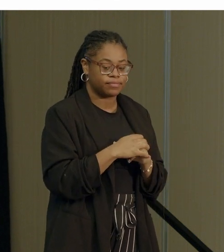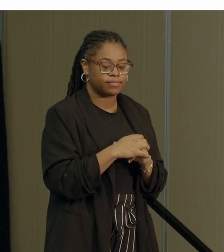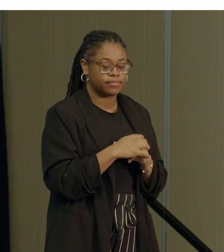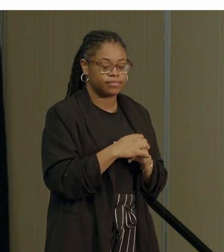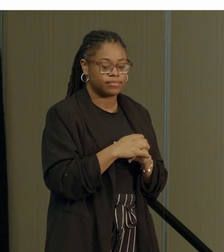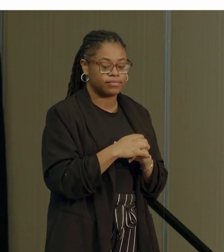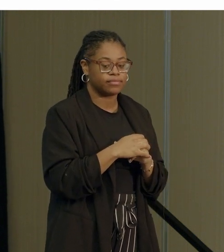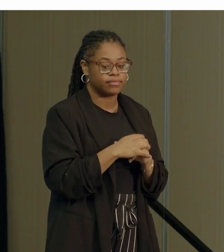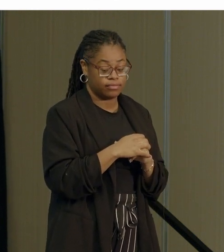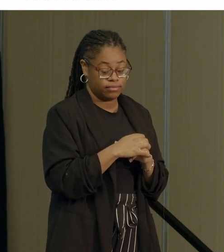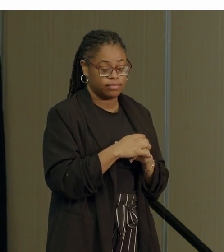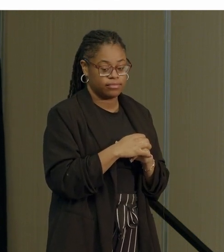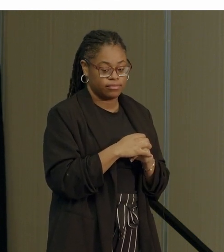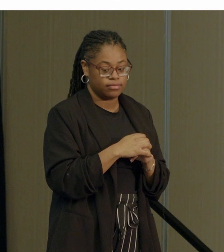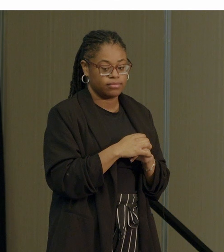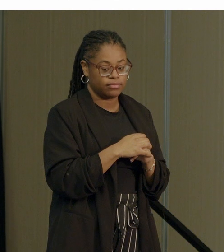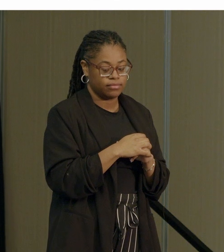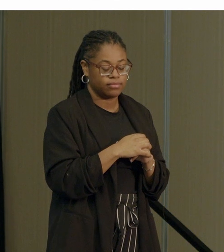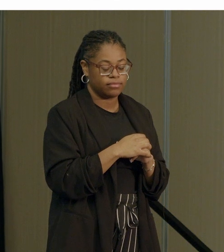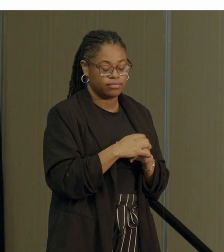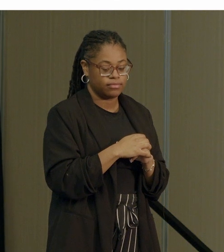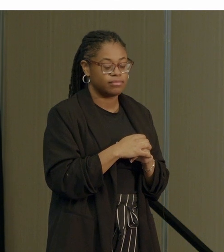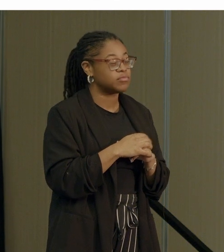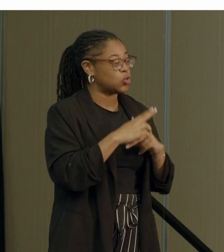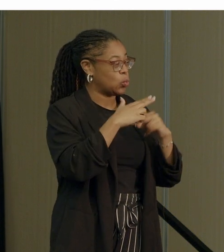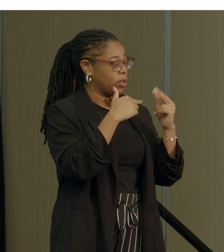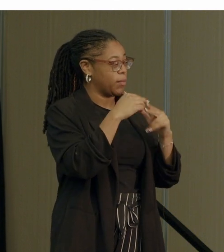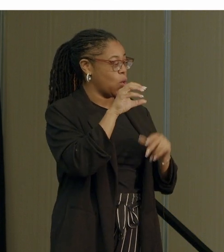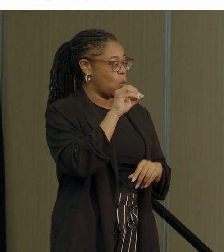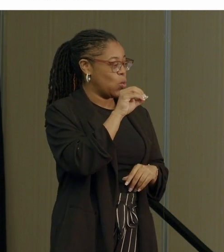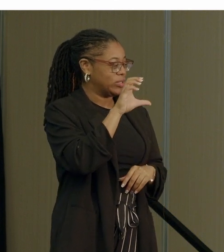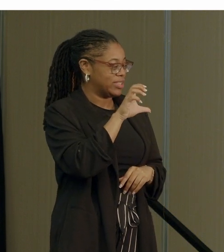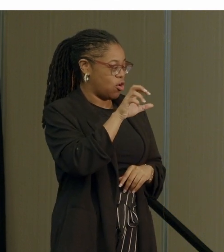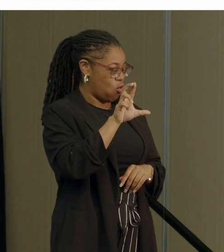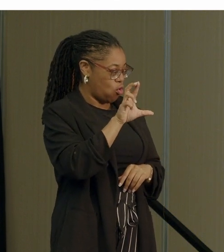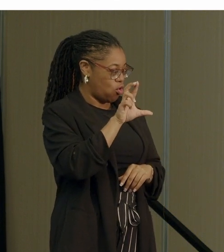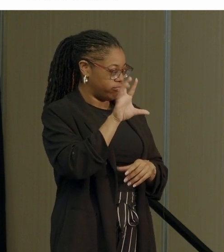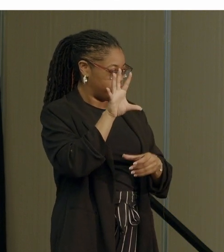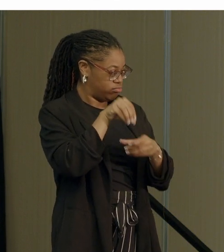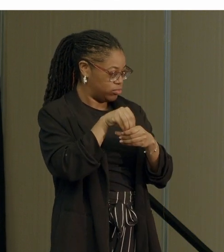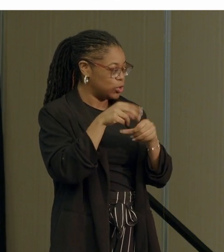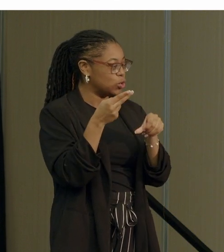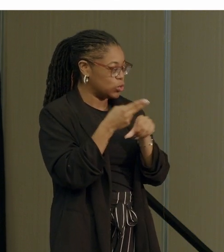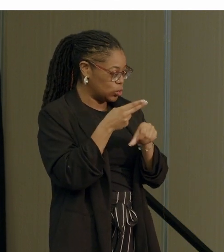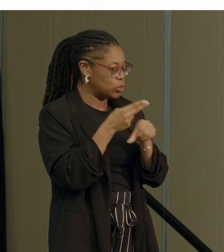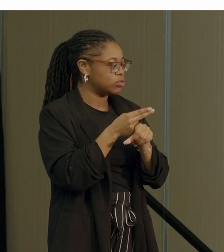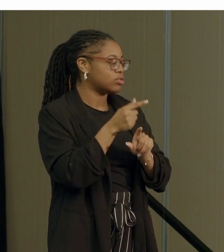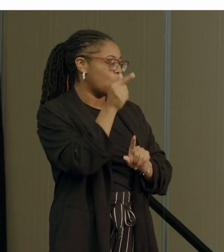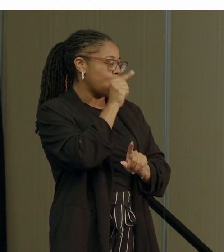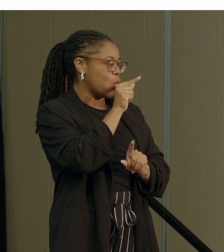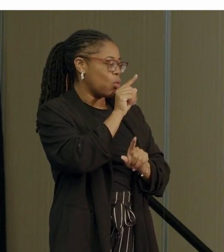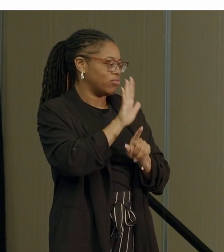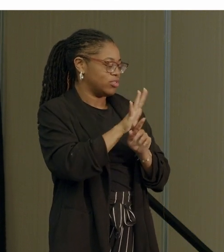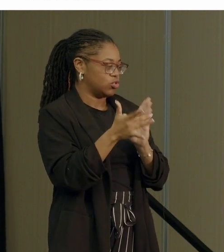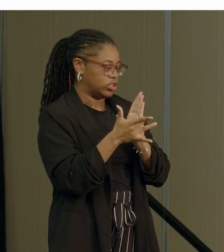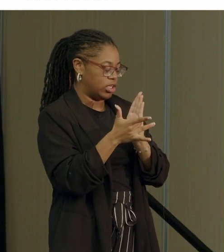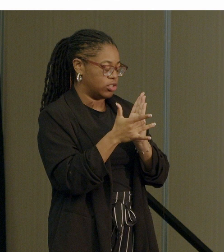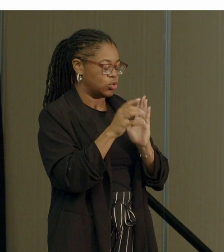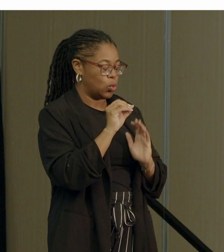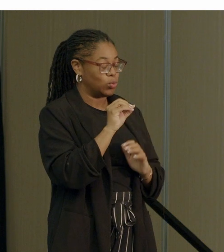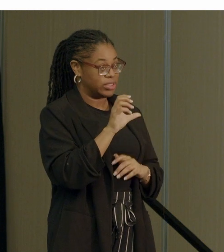So, with this in mind, we built OCR using Google's OCR technology,